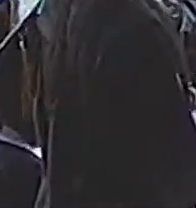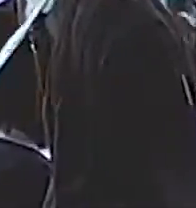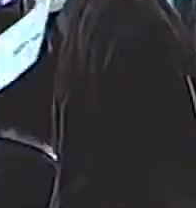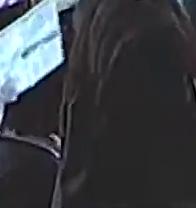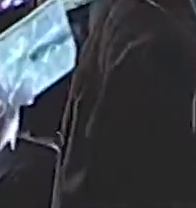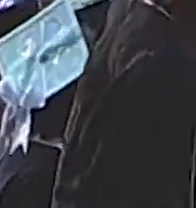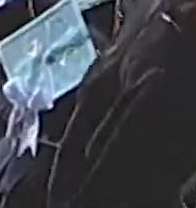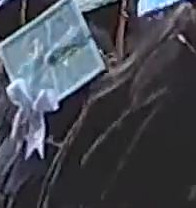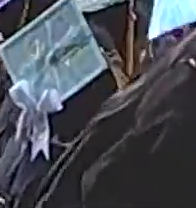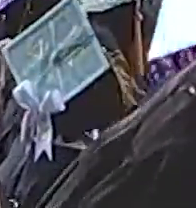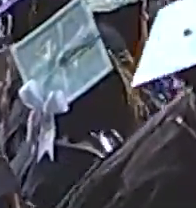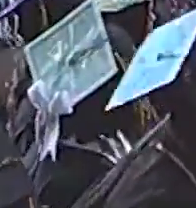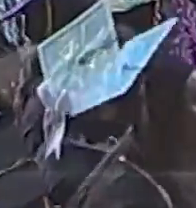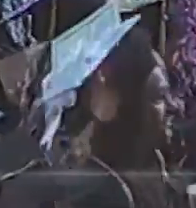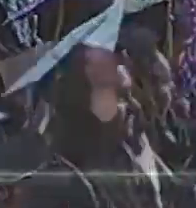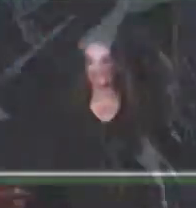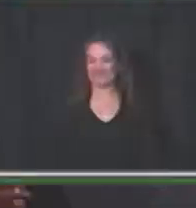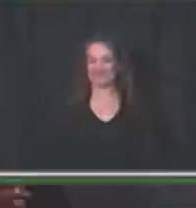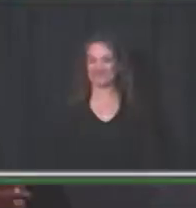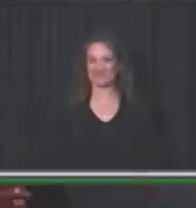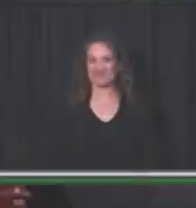Please be seated.